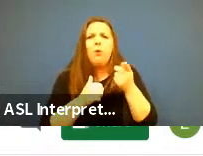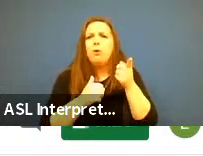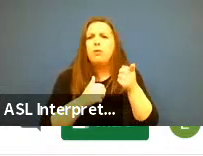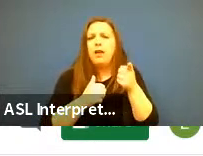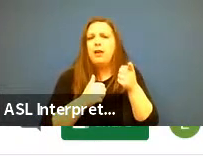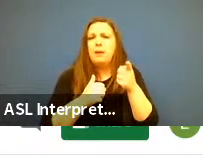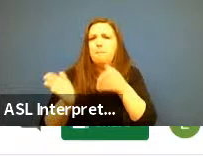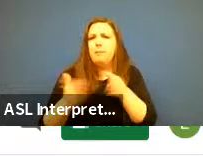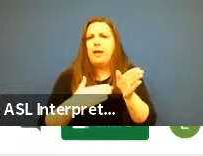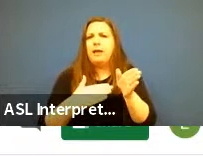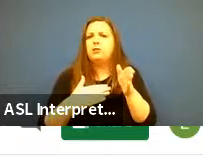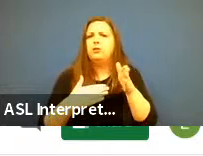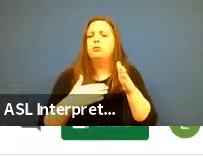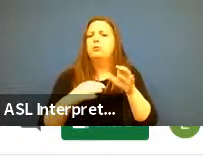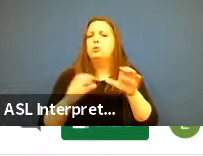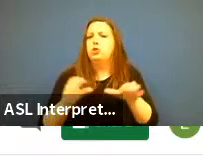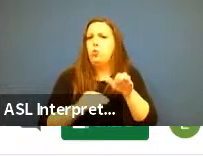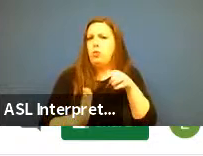this.